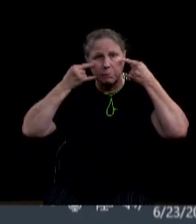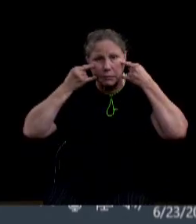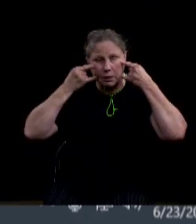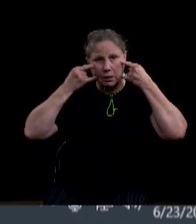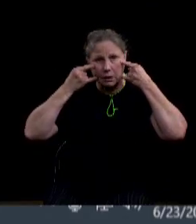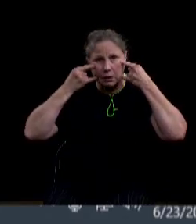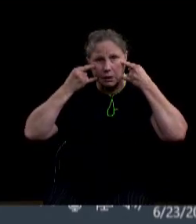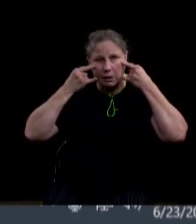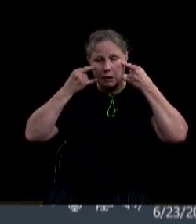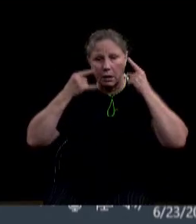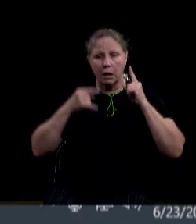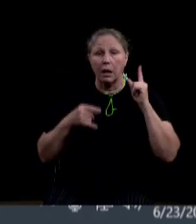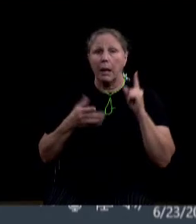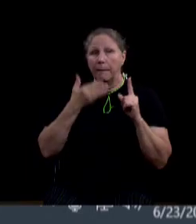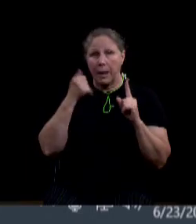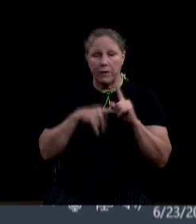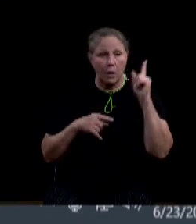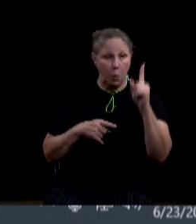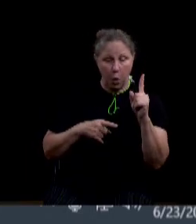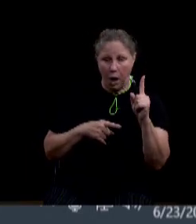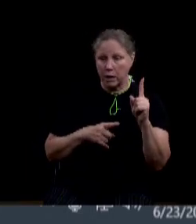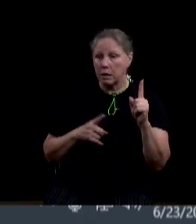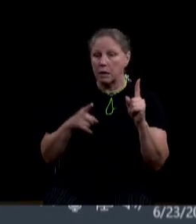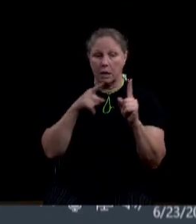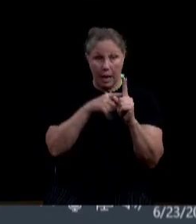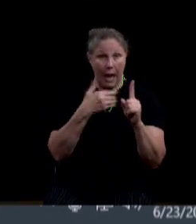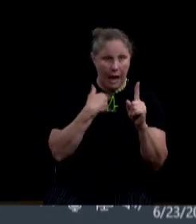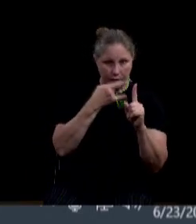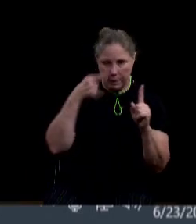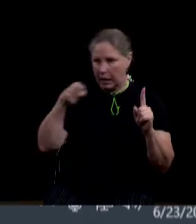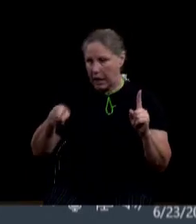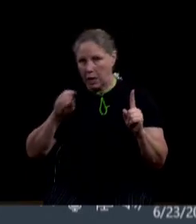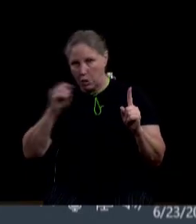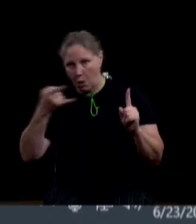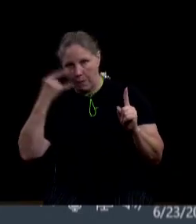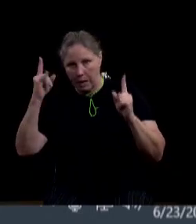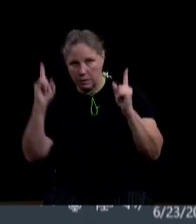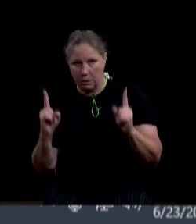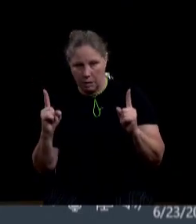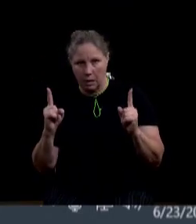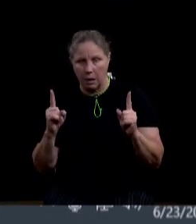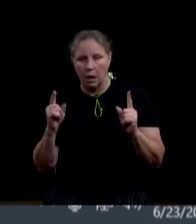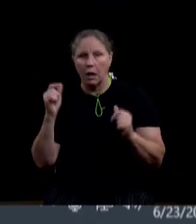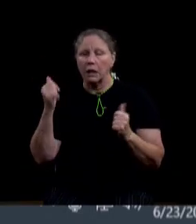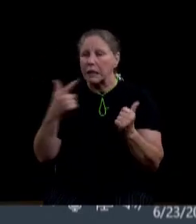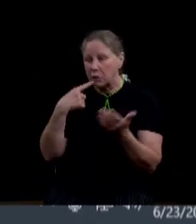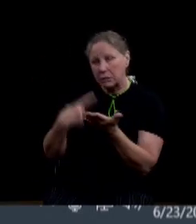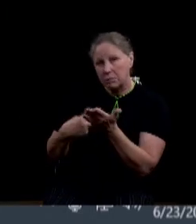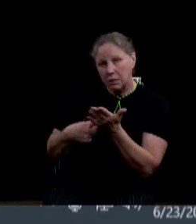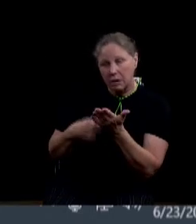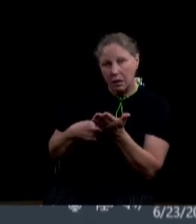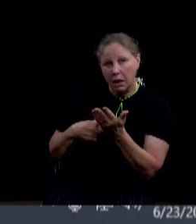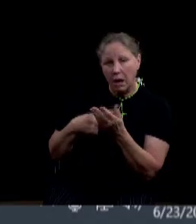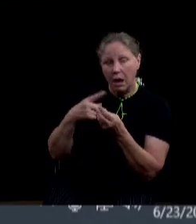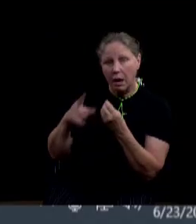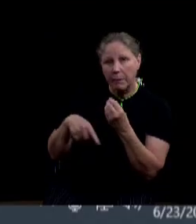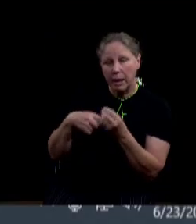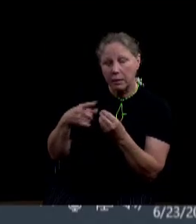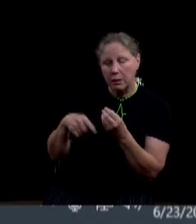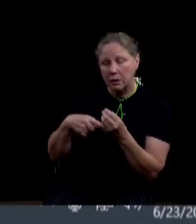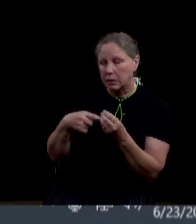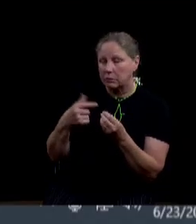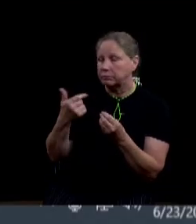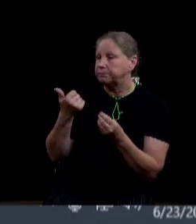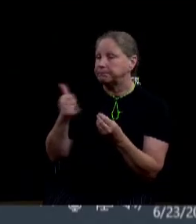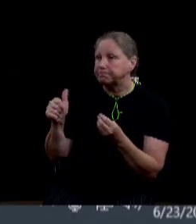wearing a mask. And I wanted to see if you could speak into the, are there any studies that show that, or is there